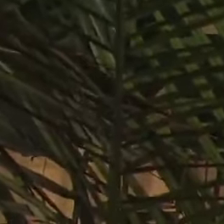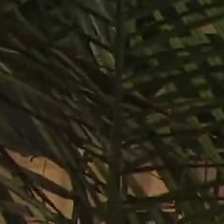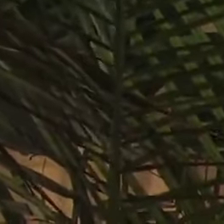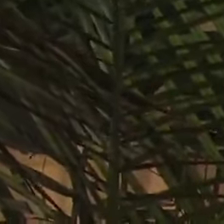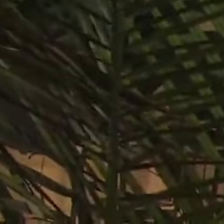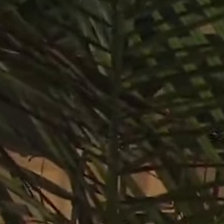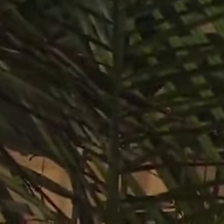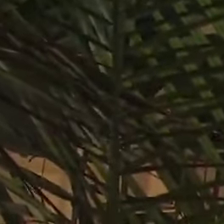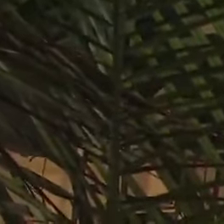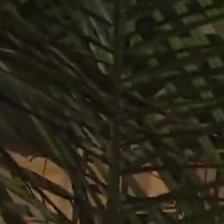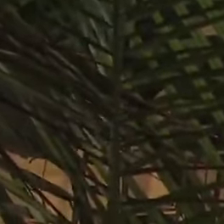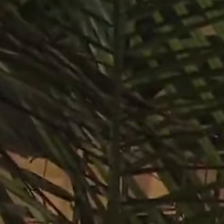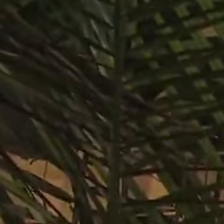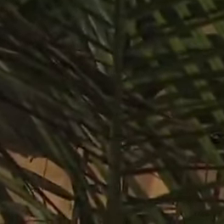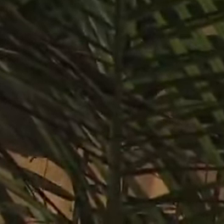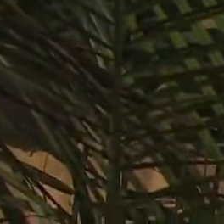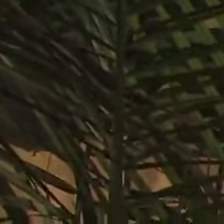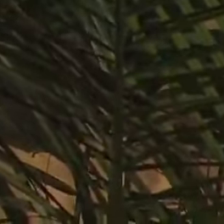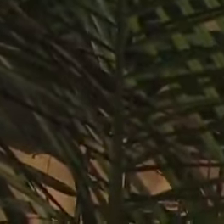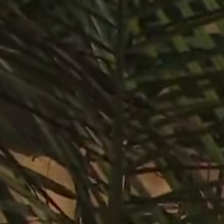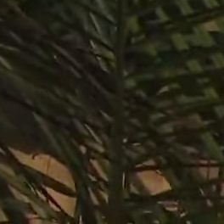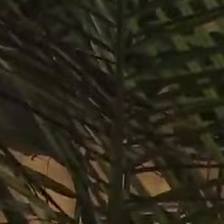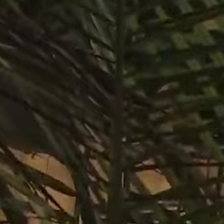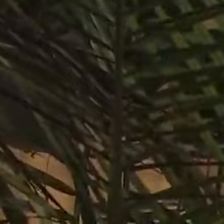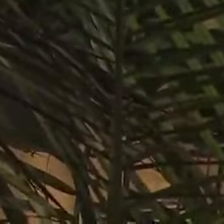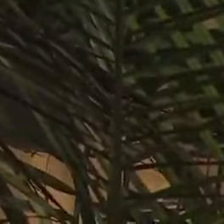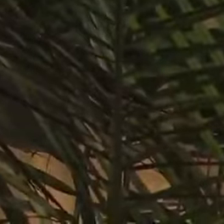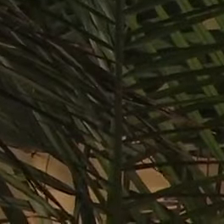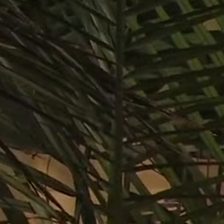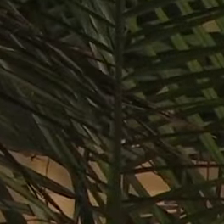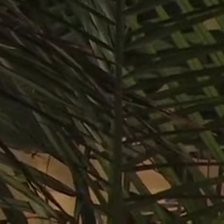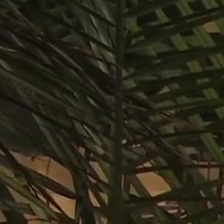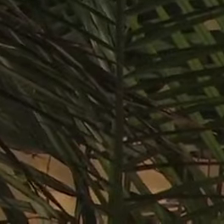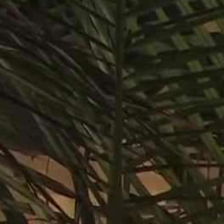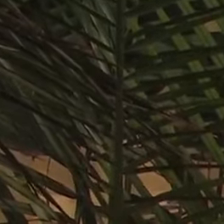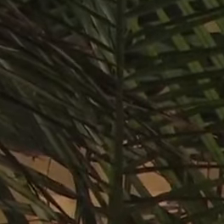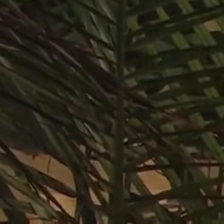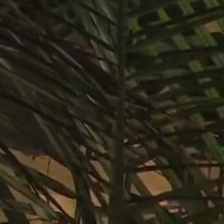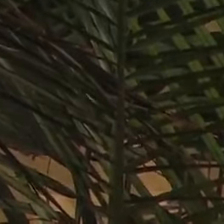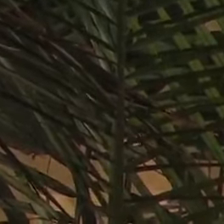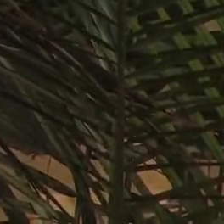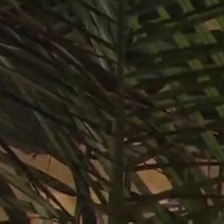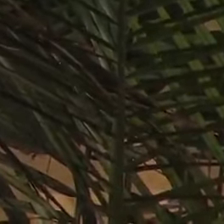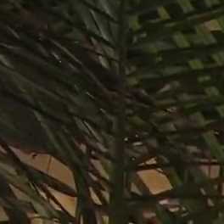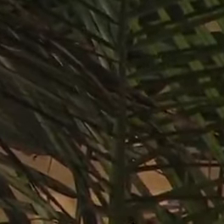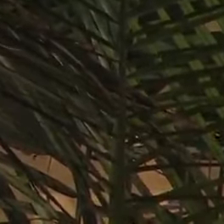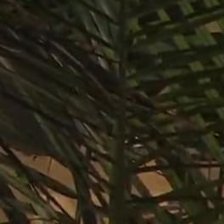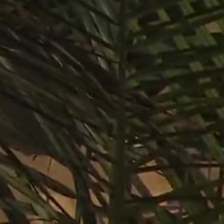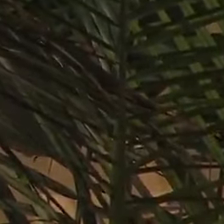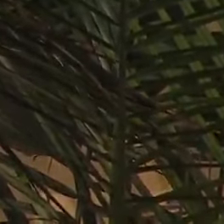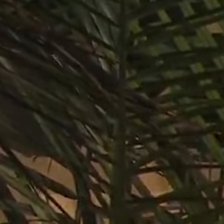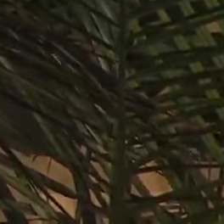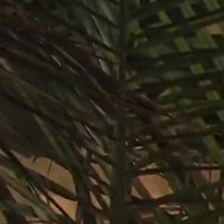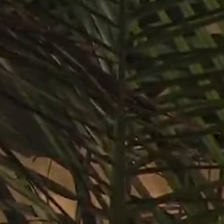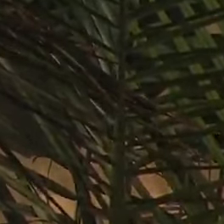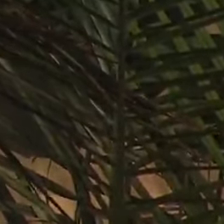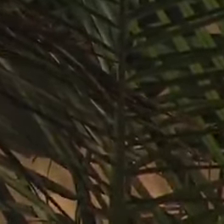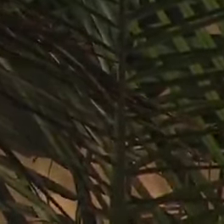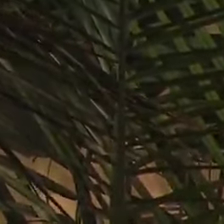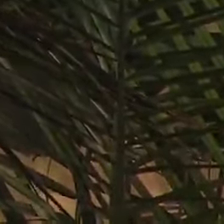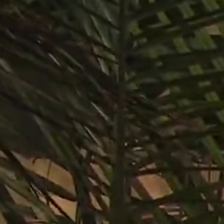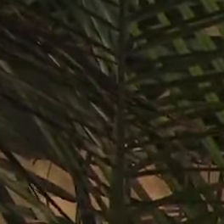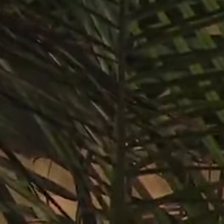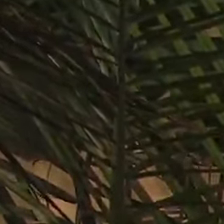appointed president of CSULB, she has been an inspiration and a mentor to many, including me in my